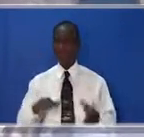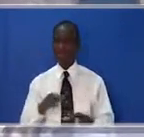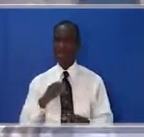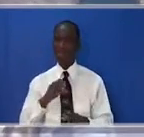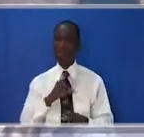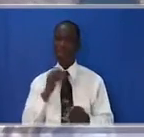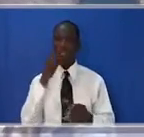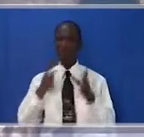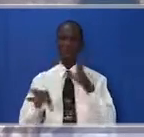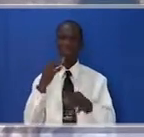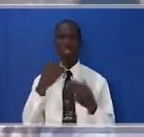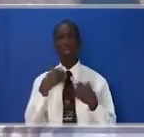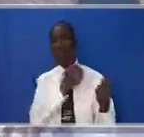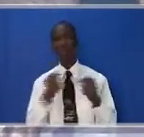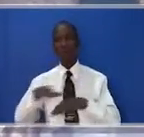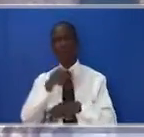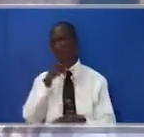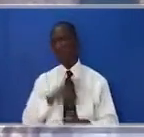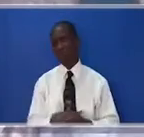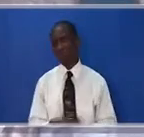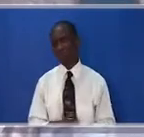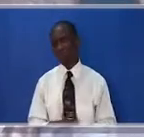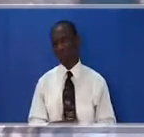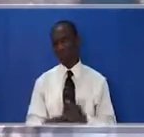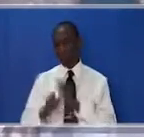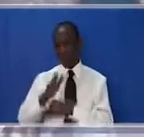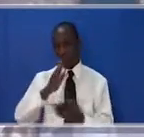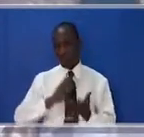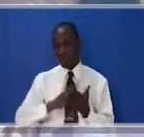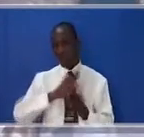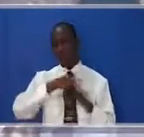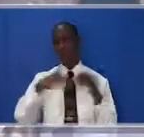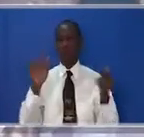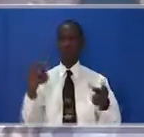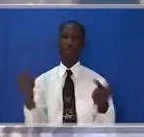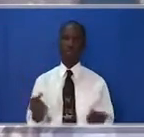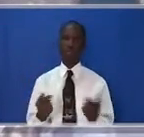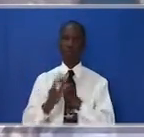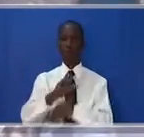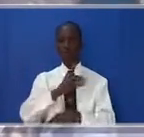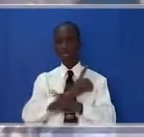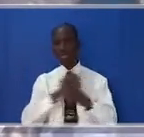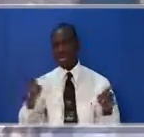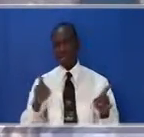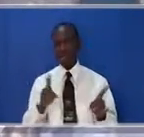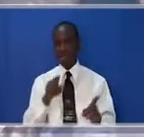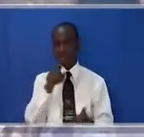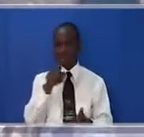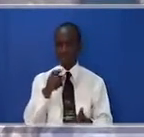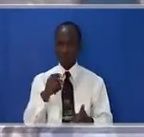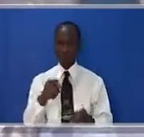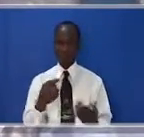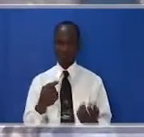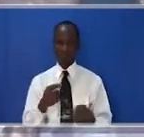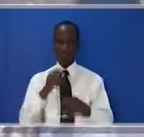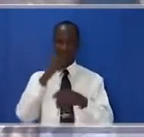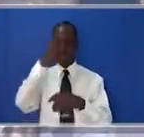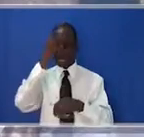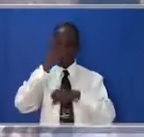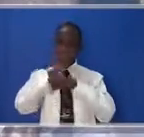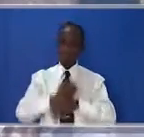Lord delivers you. He first of all forgives you of all your sins. He delivers you from the